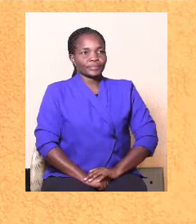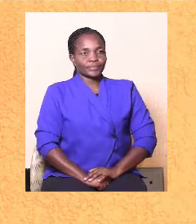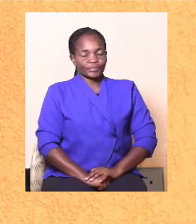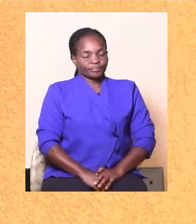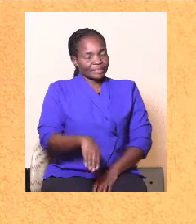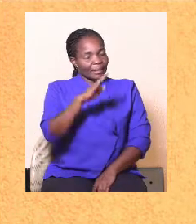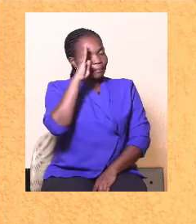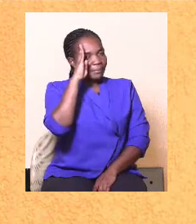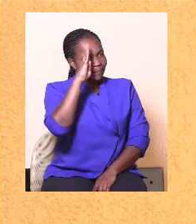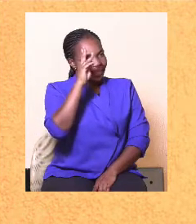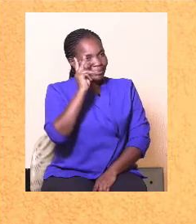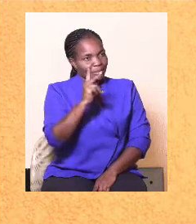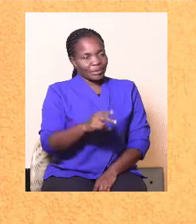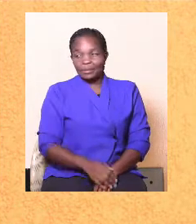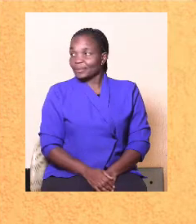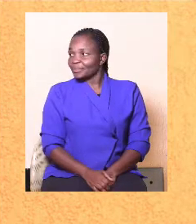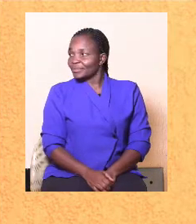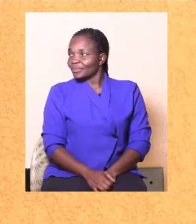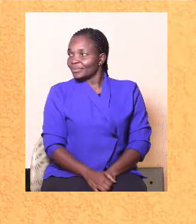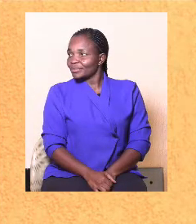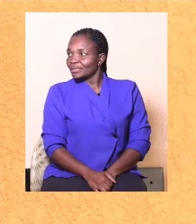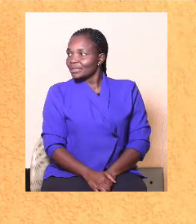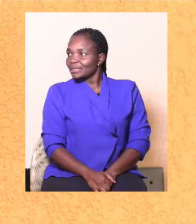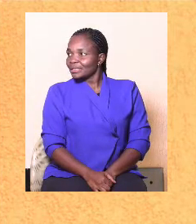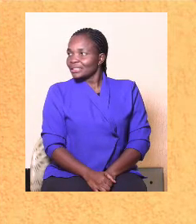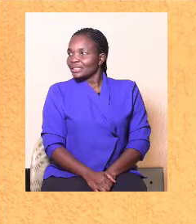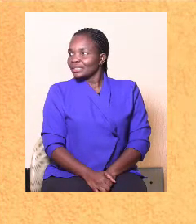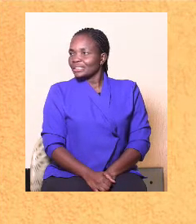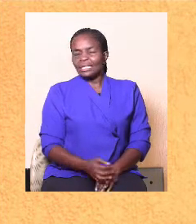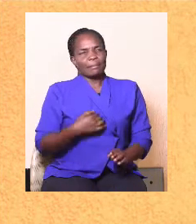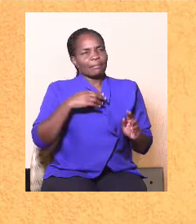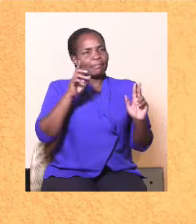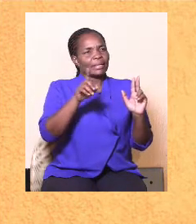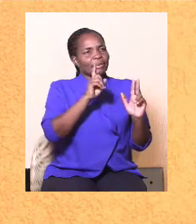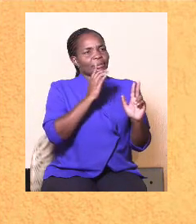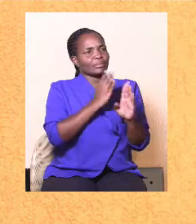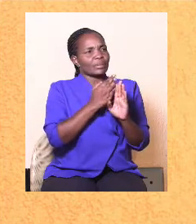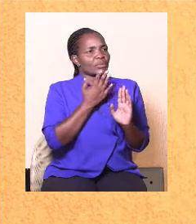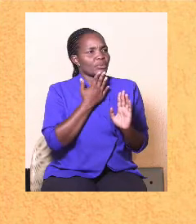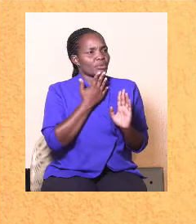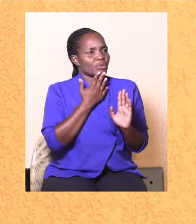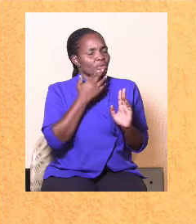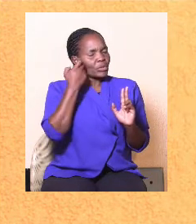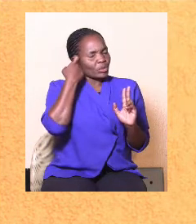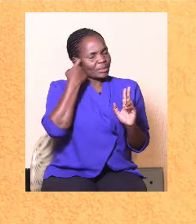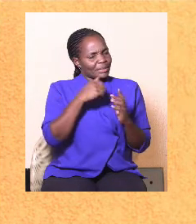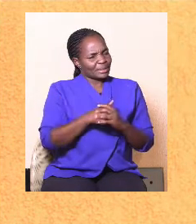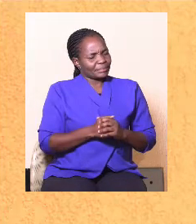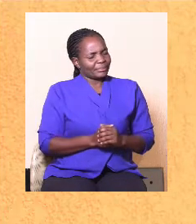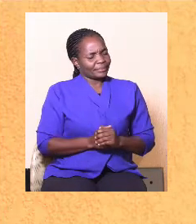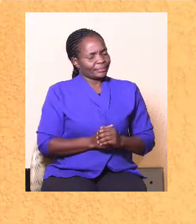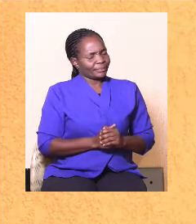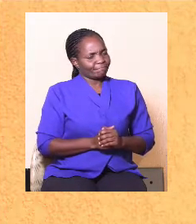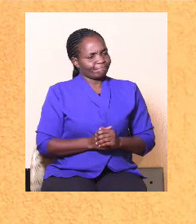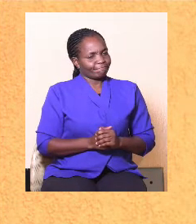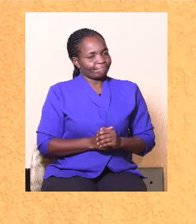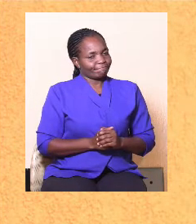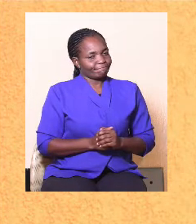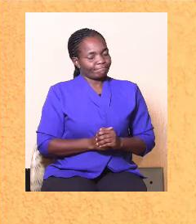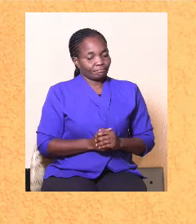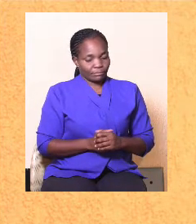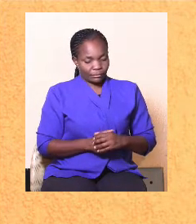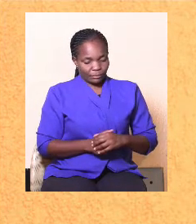Good afternoon. My name is Chiri. I'm a freelance journalist. My first question to you, Honorable, is I wanted to specifically ask in relation to